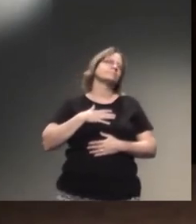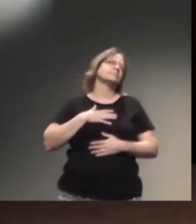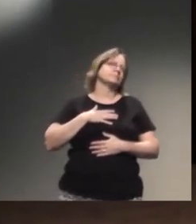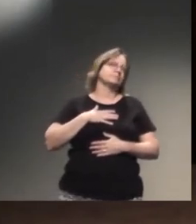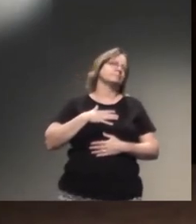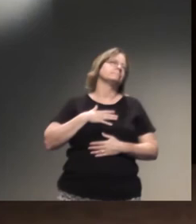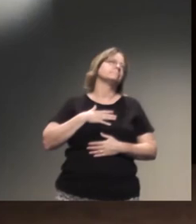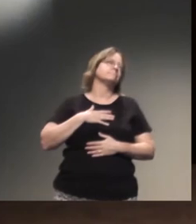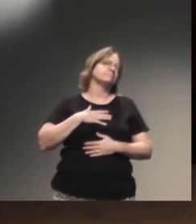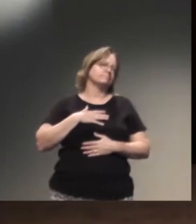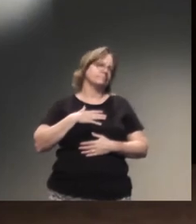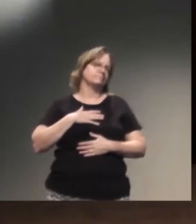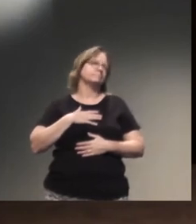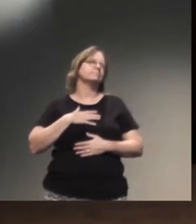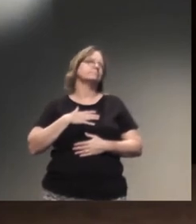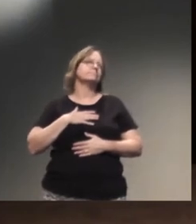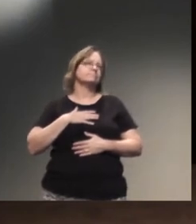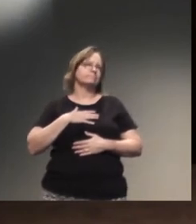remember